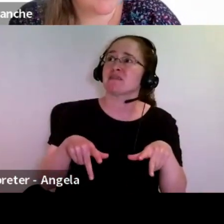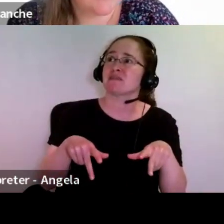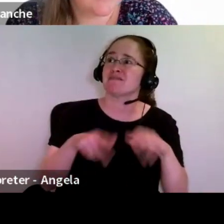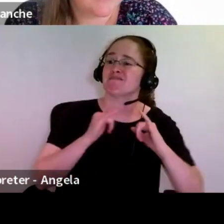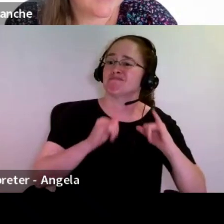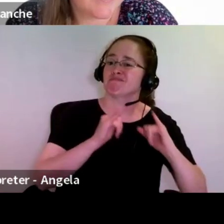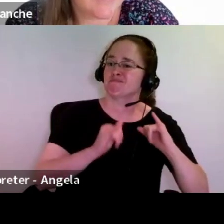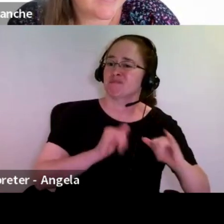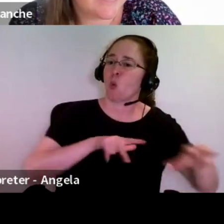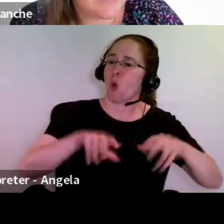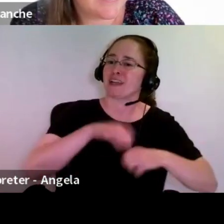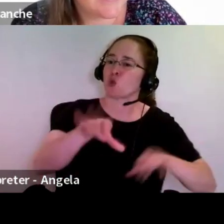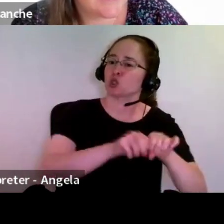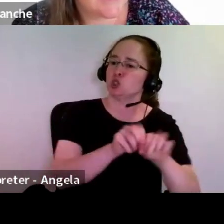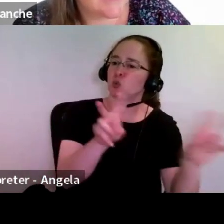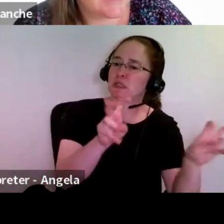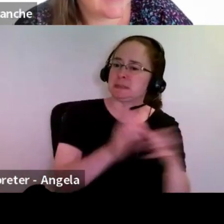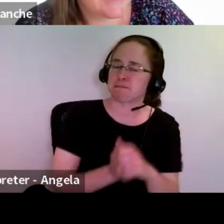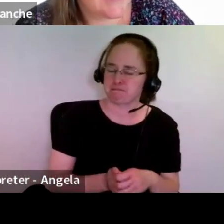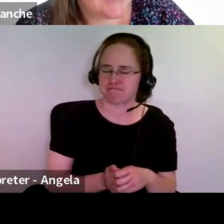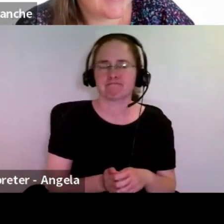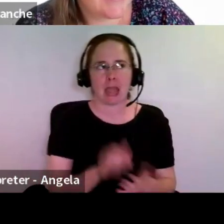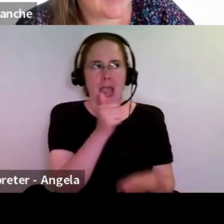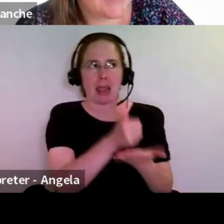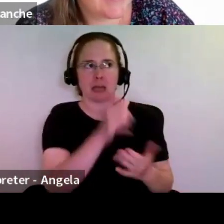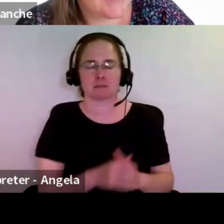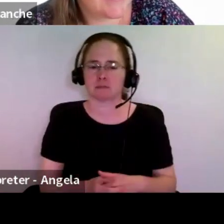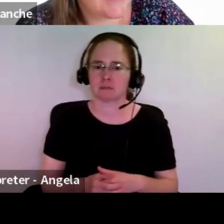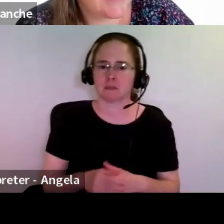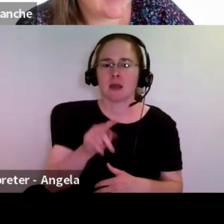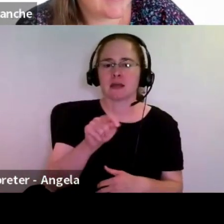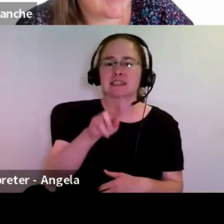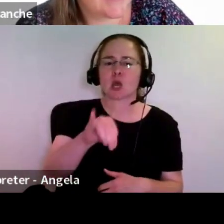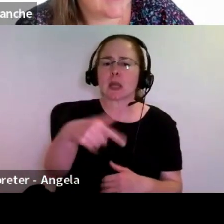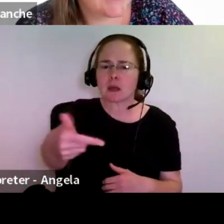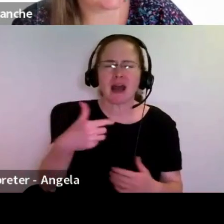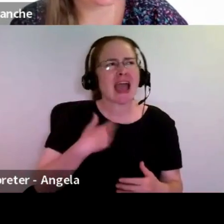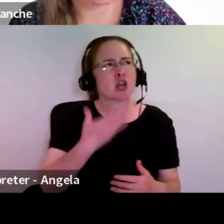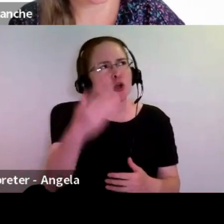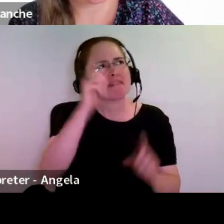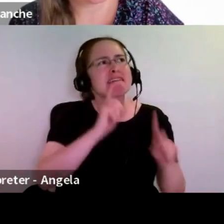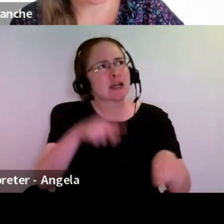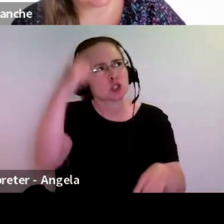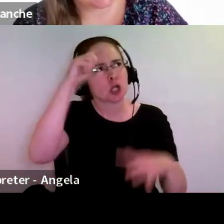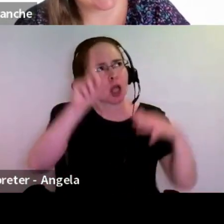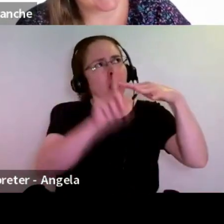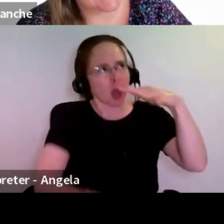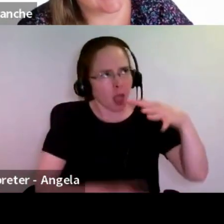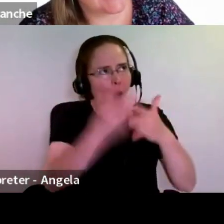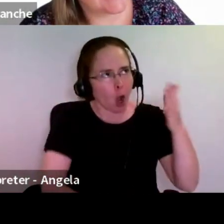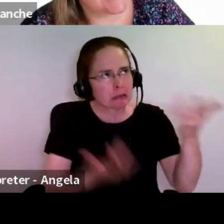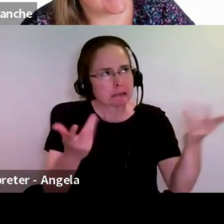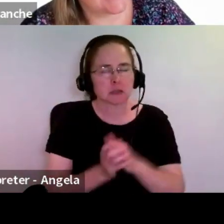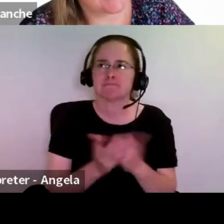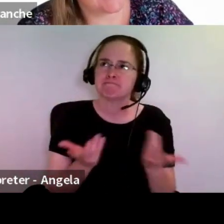Amen. Terry. I had such a good one in my brain and it's gone. But so quickly,